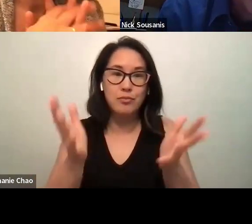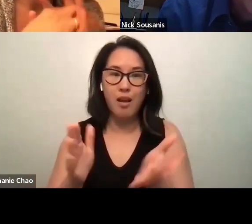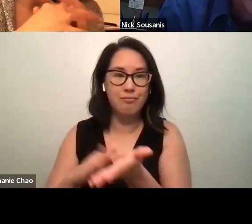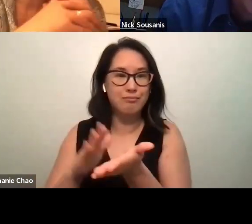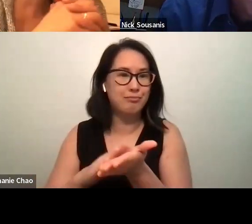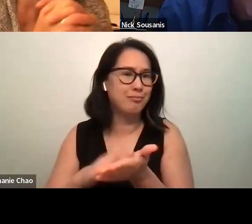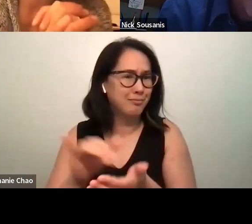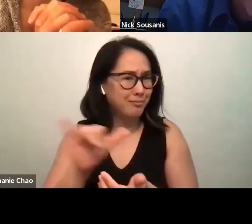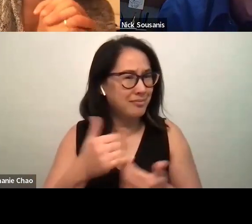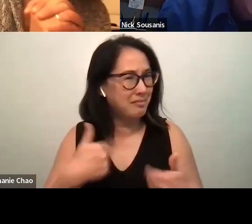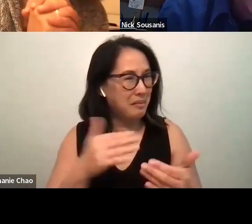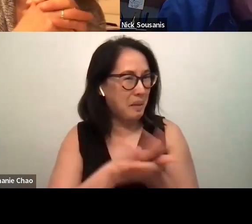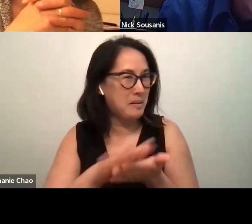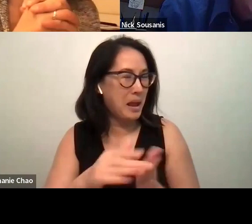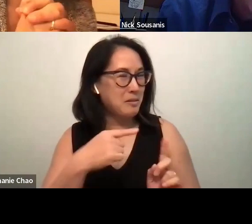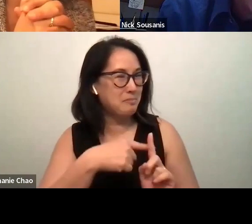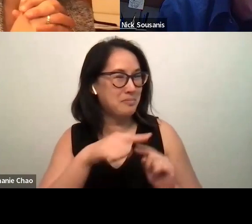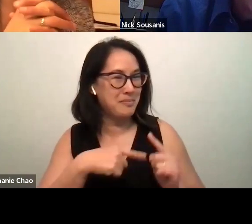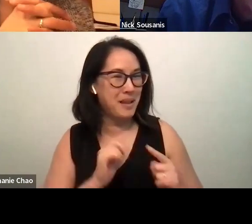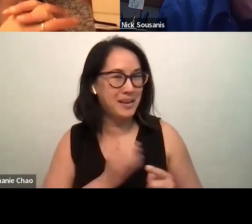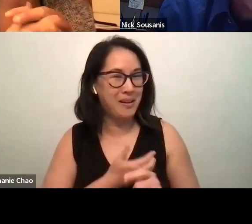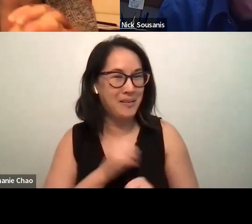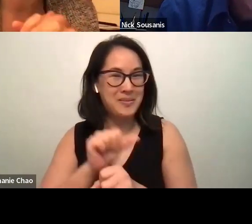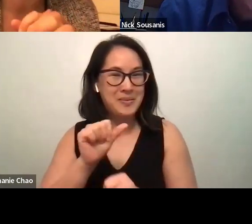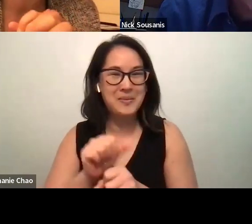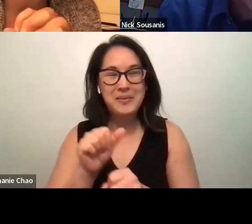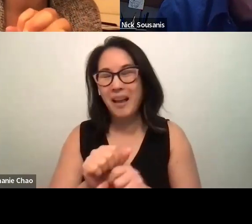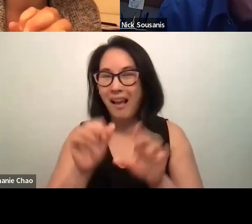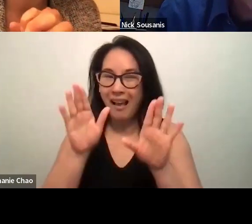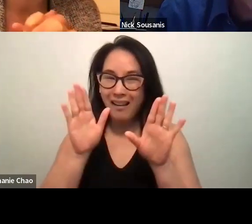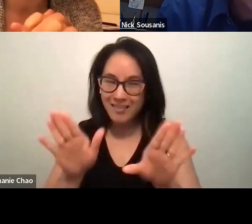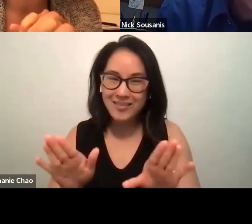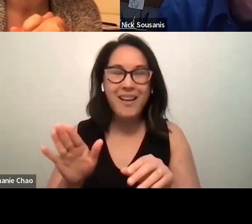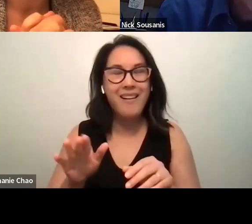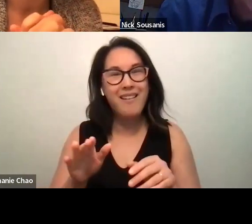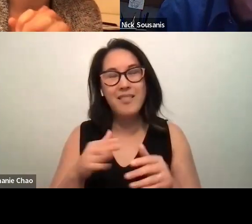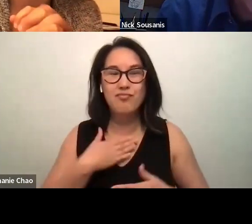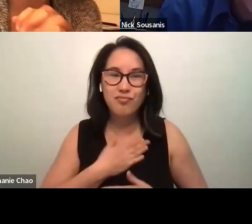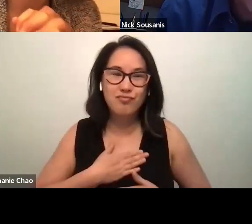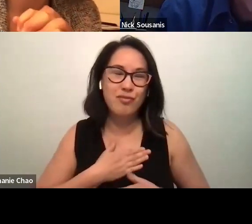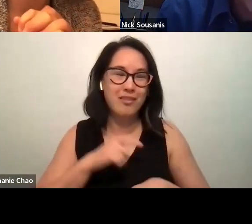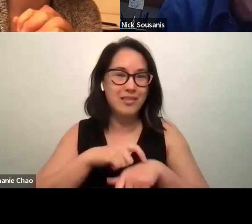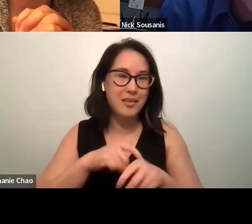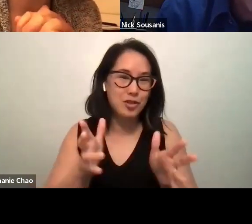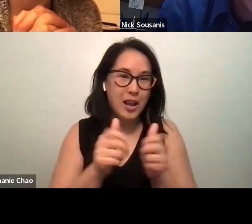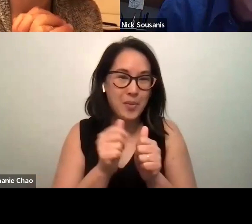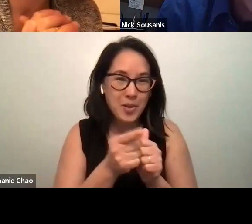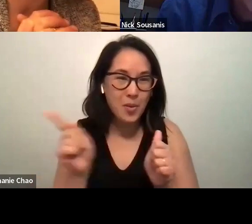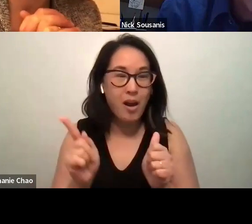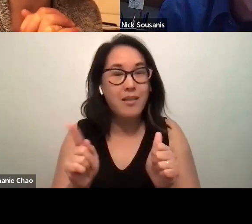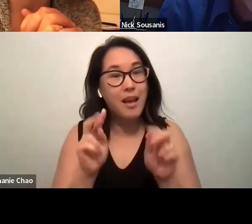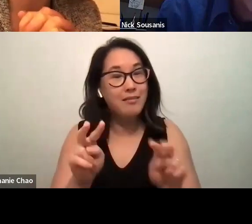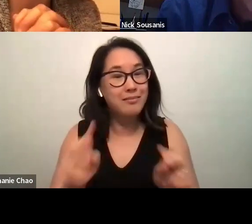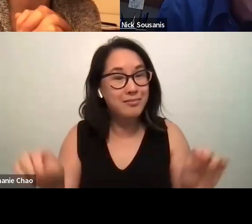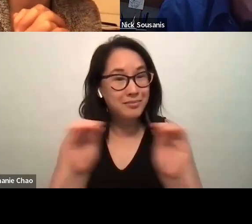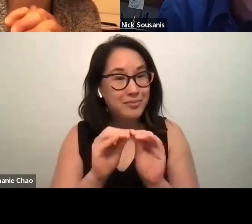great. But all of it, I just love the time to talk with you all, and I look forward to more, whatever that